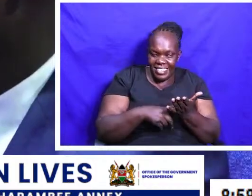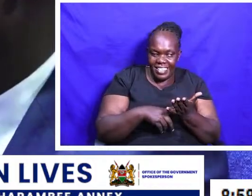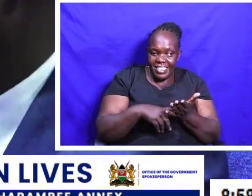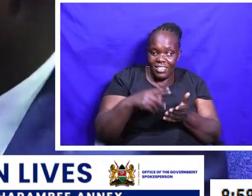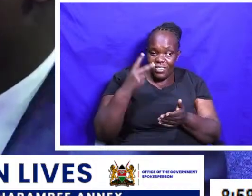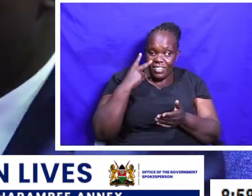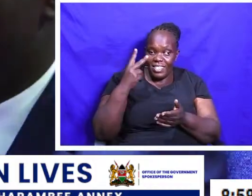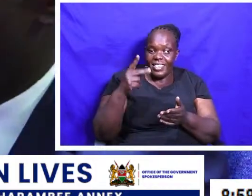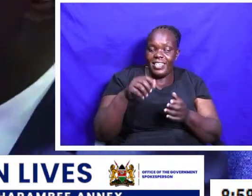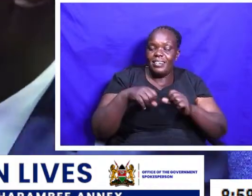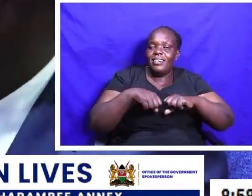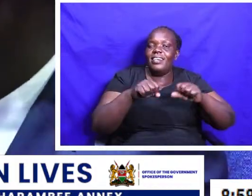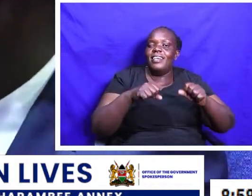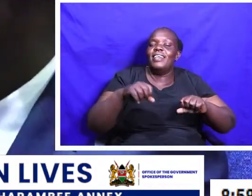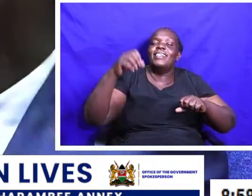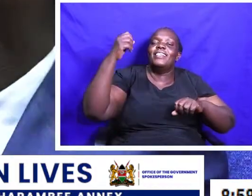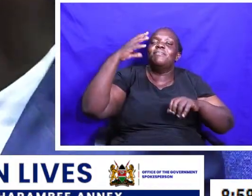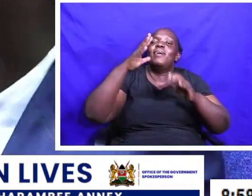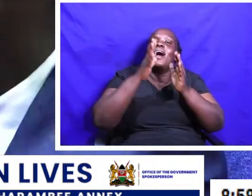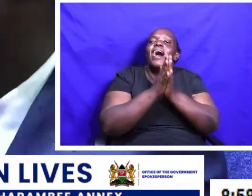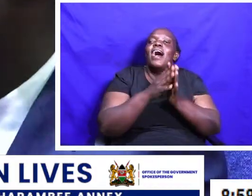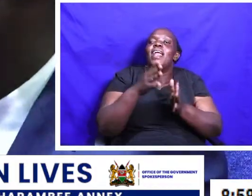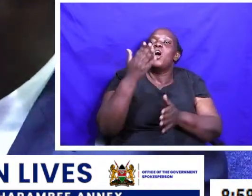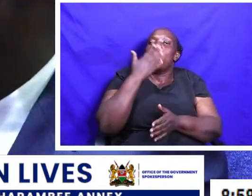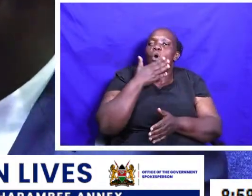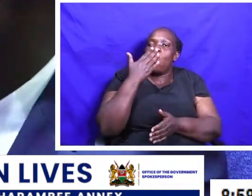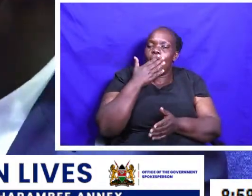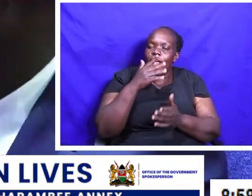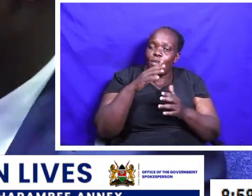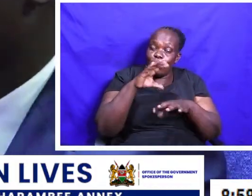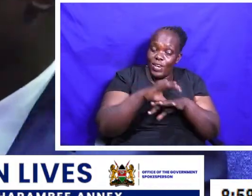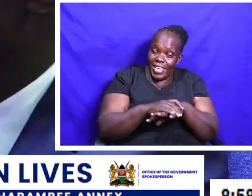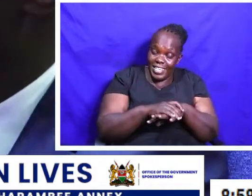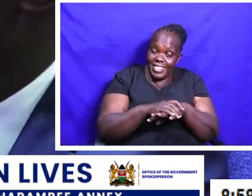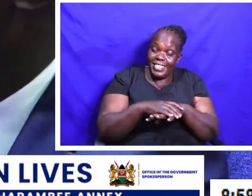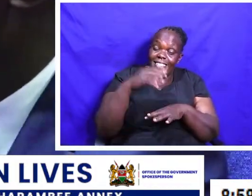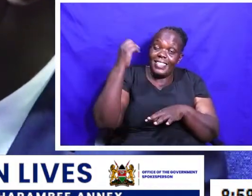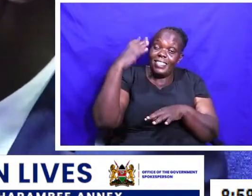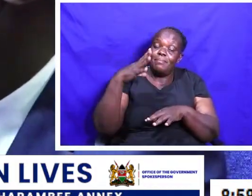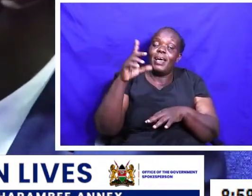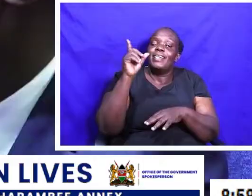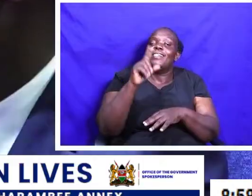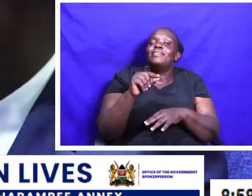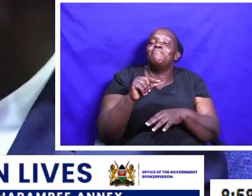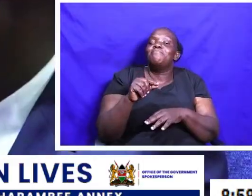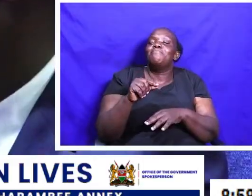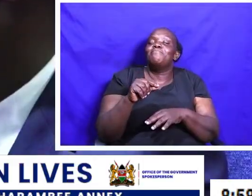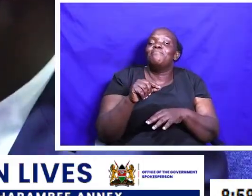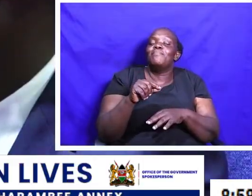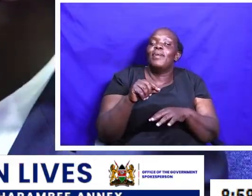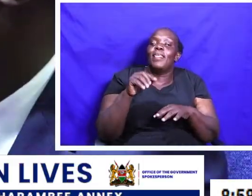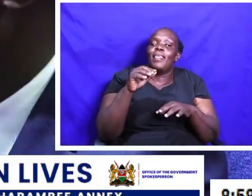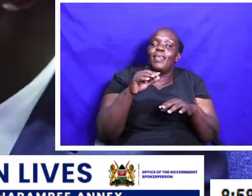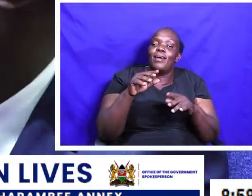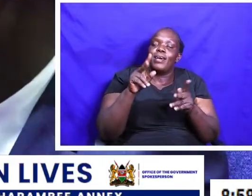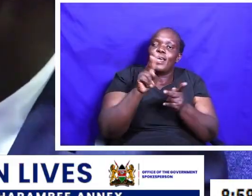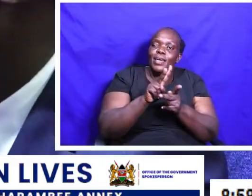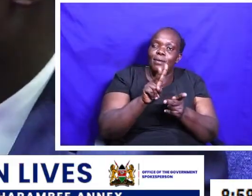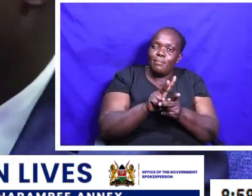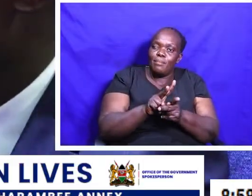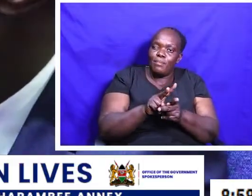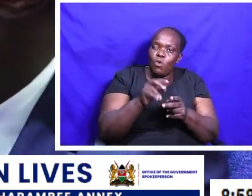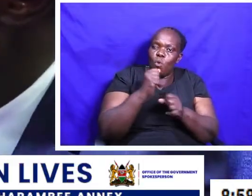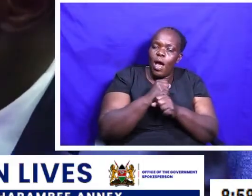So ukiangalia pikipiki ya stima na ya mafuta, utapata kwamba ya stima ni bei rahisi sana ku-maintain,